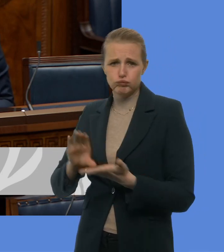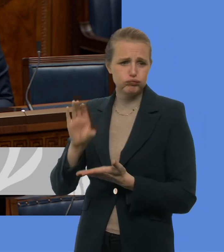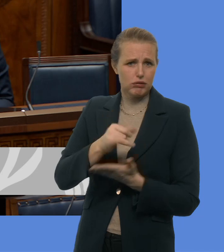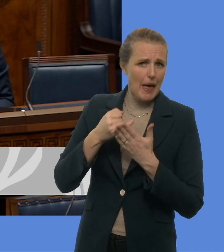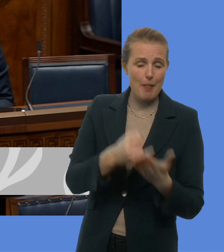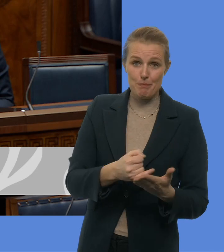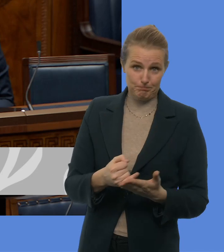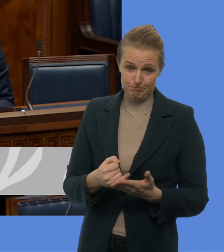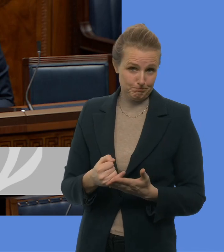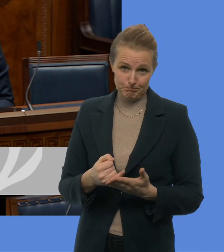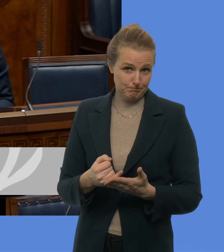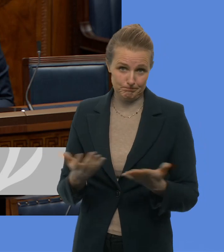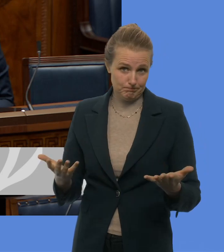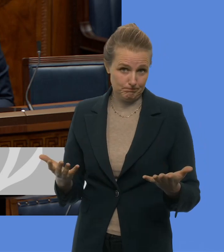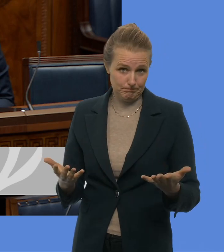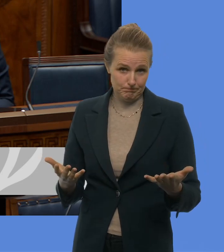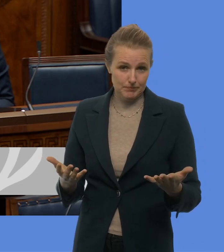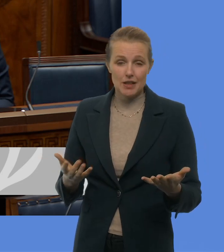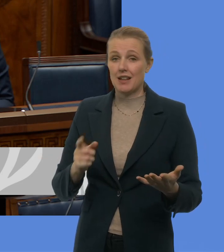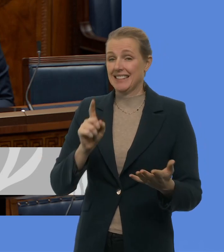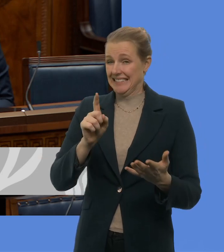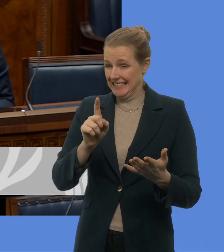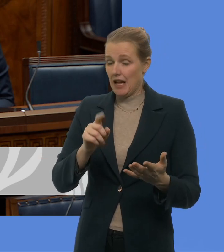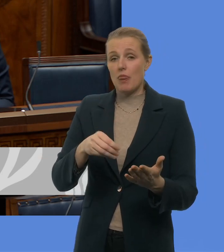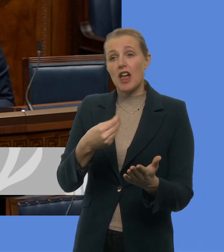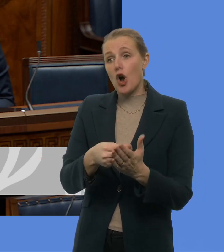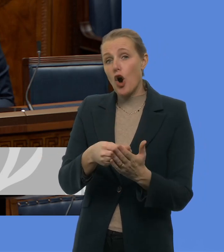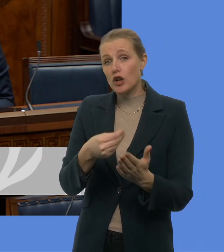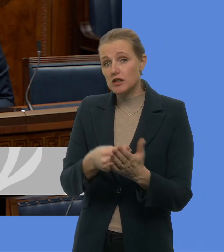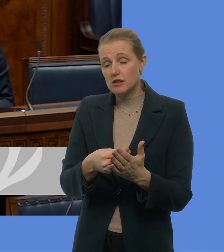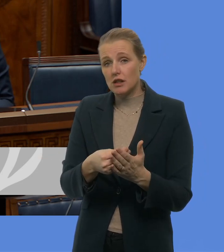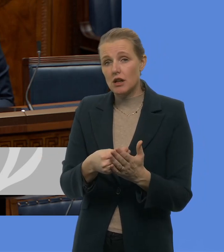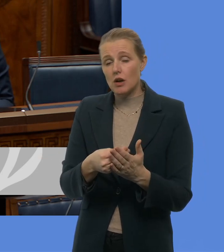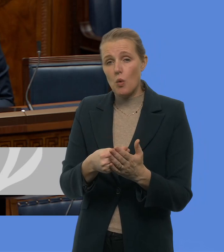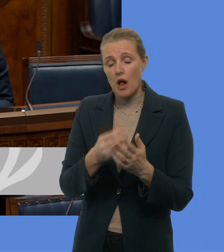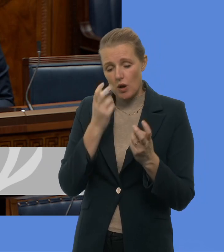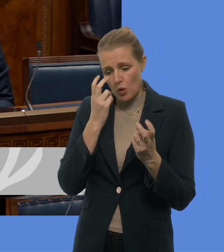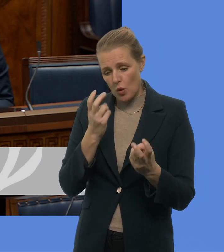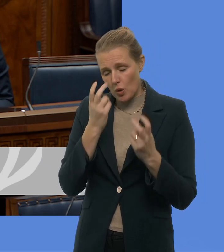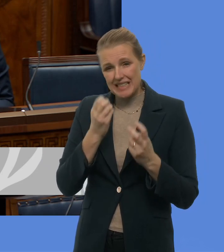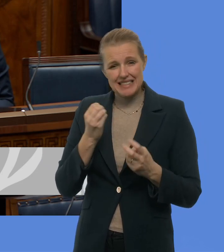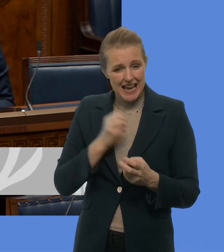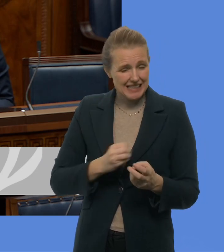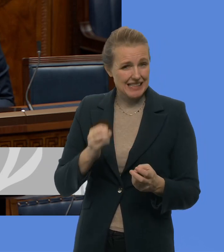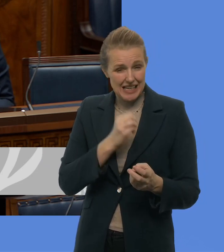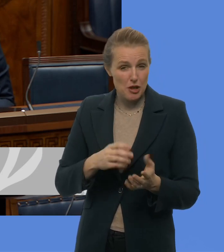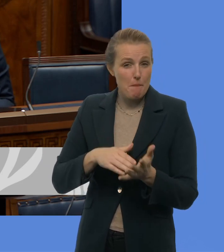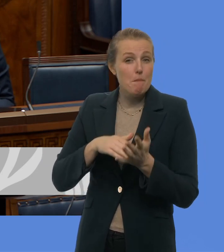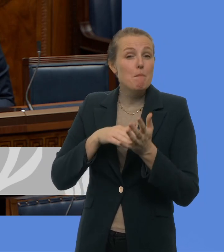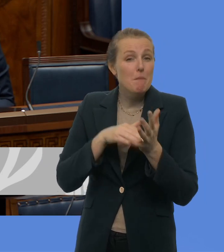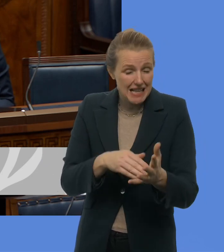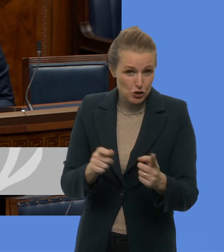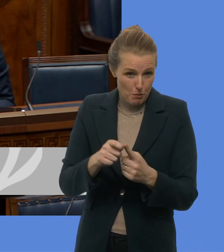is coming. And the cost is going to be in the tens of millions of pounds. So this is